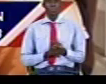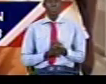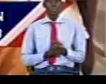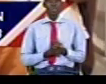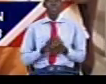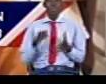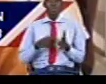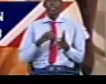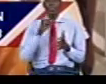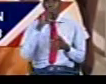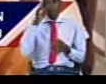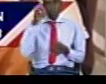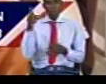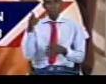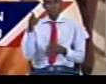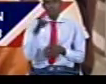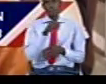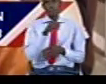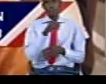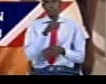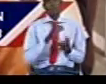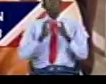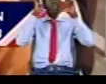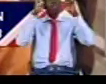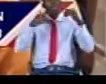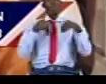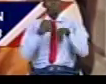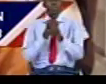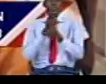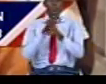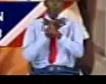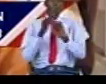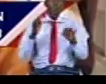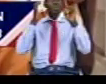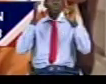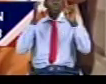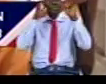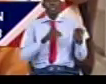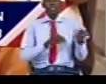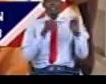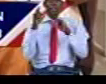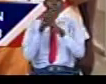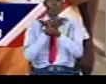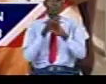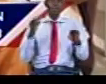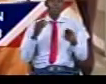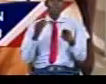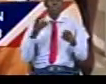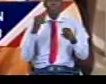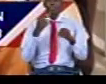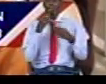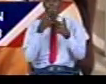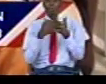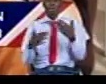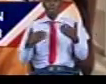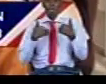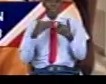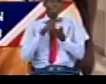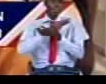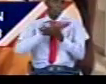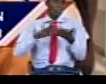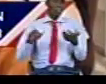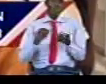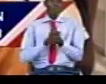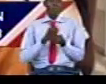talking about you. Amen. He has made you free. Amen. He has set you free. Amen. The blood has cleansed and washed you